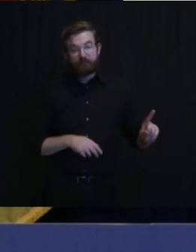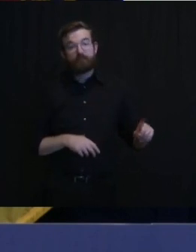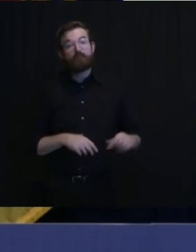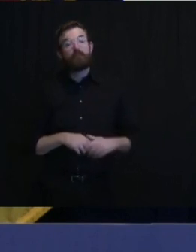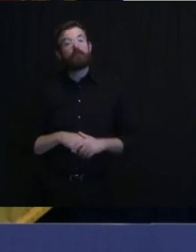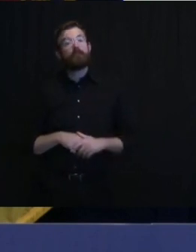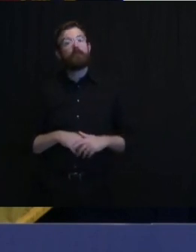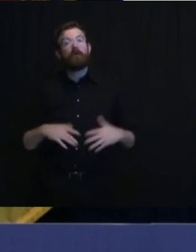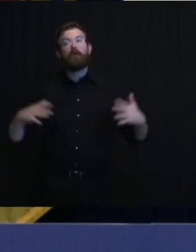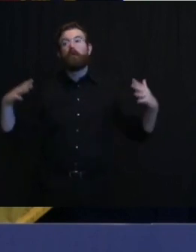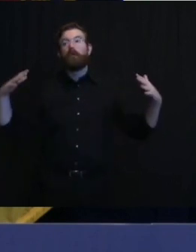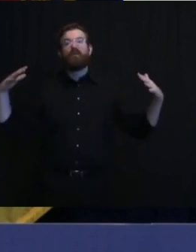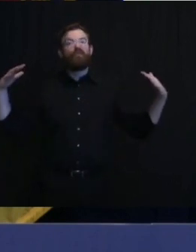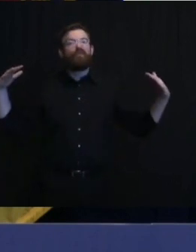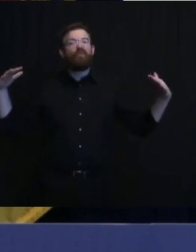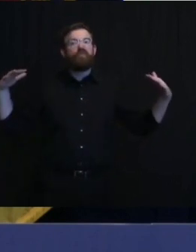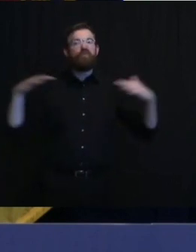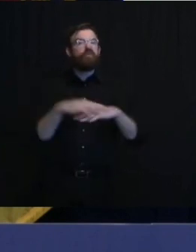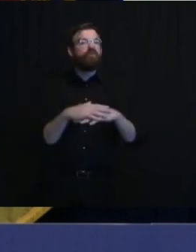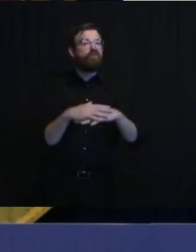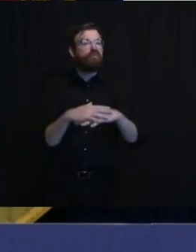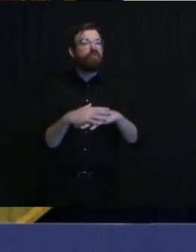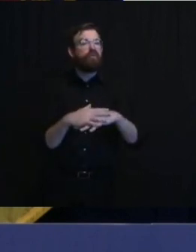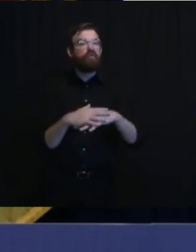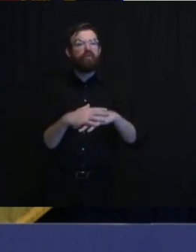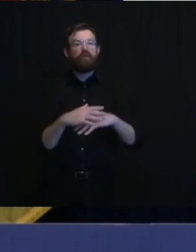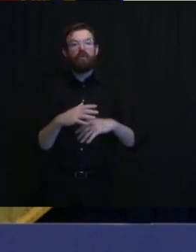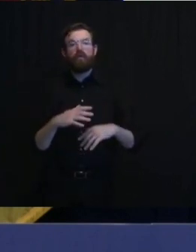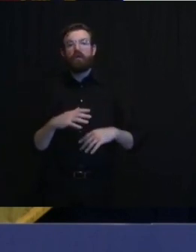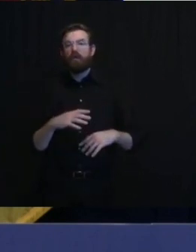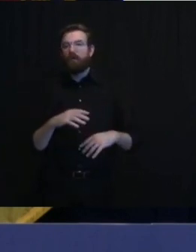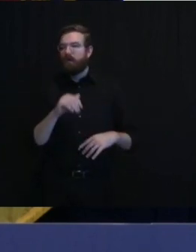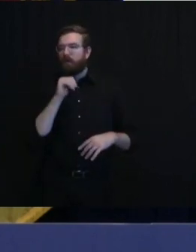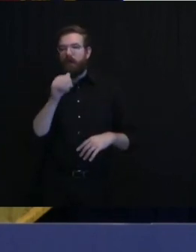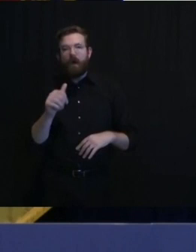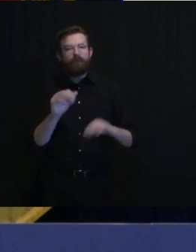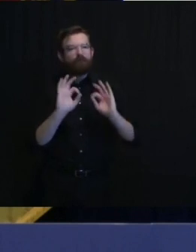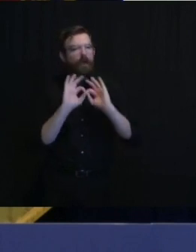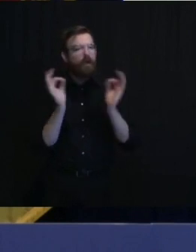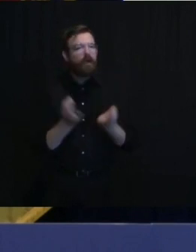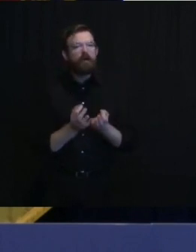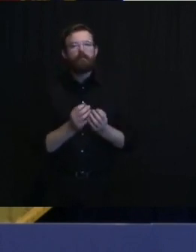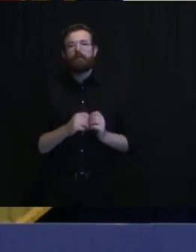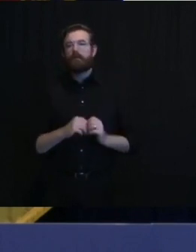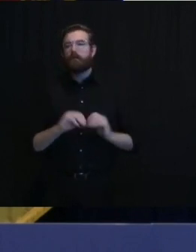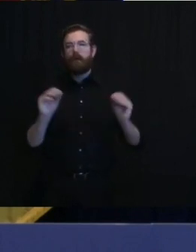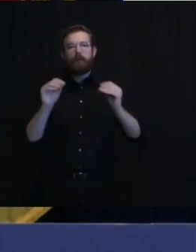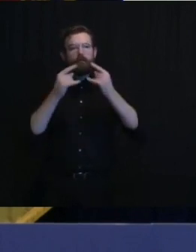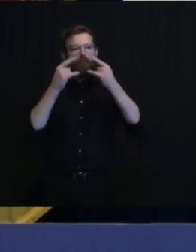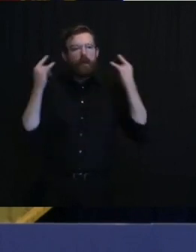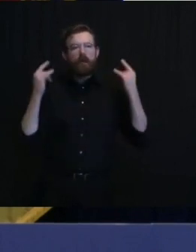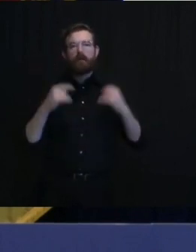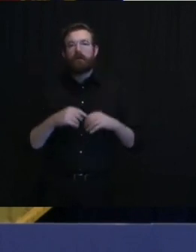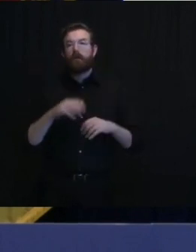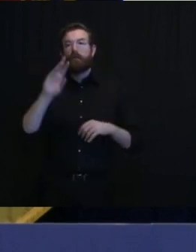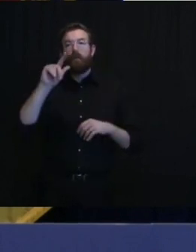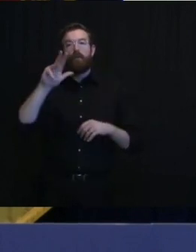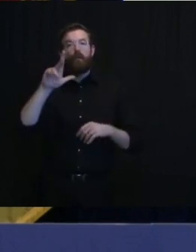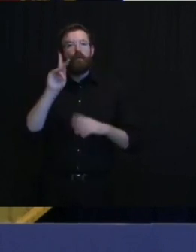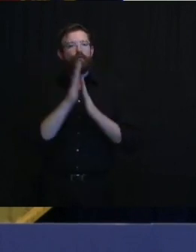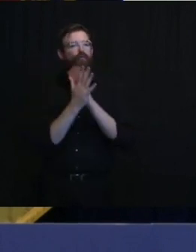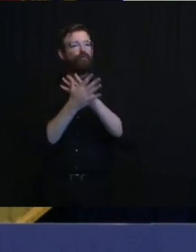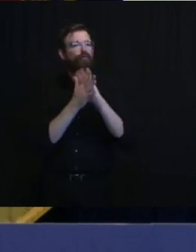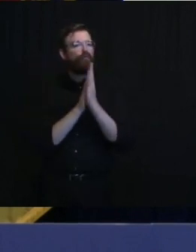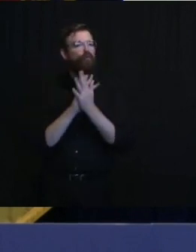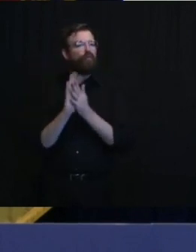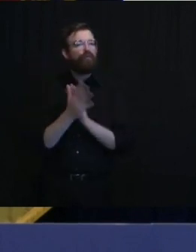on a boardwalk, bunched up for a slice of pizza or a beer. My advice would be to go tell someone in authority as opposed